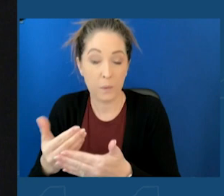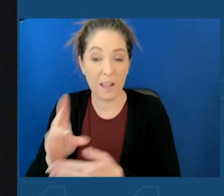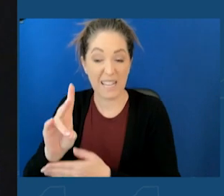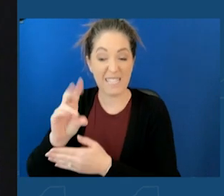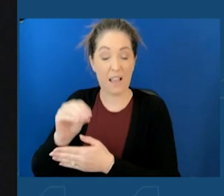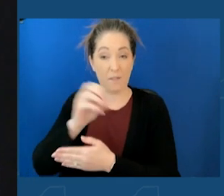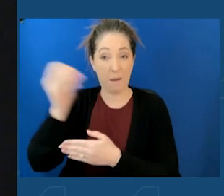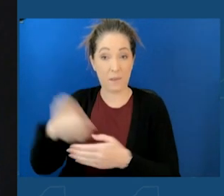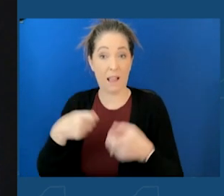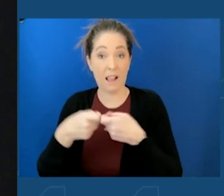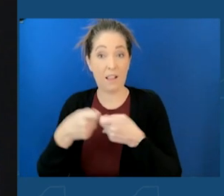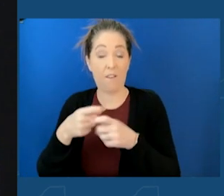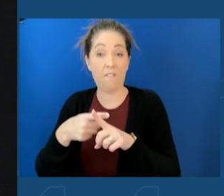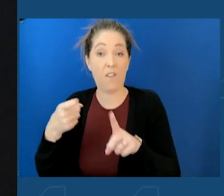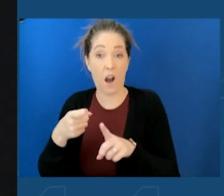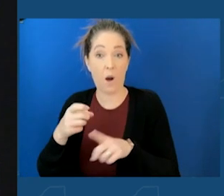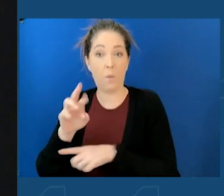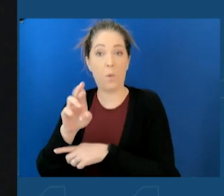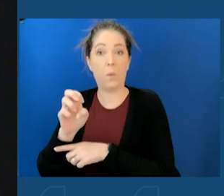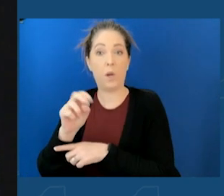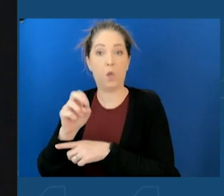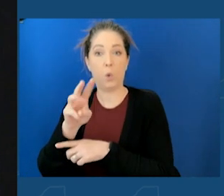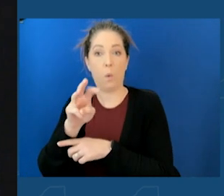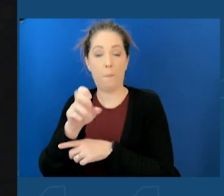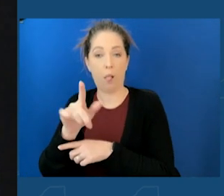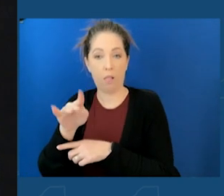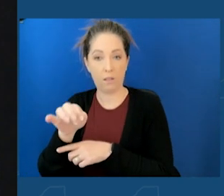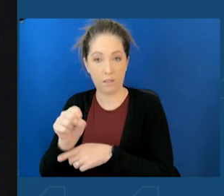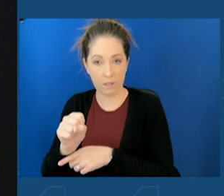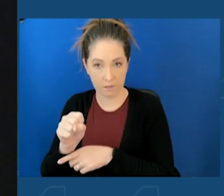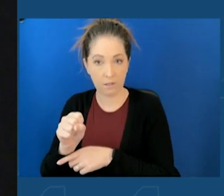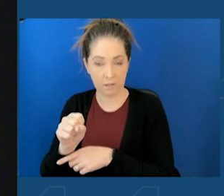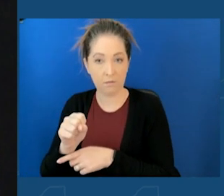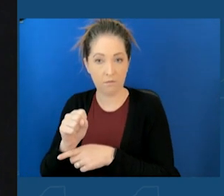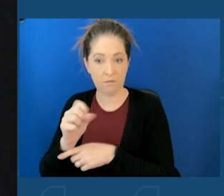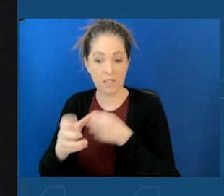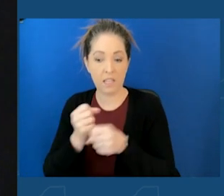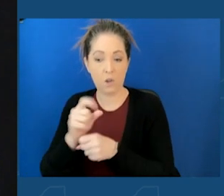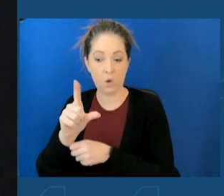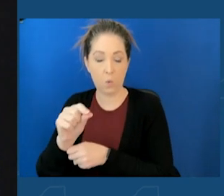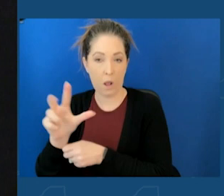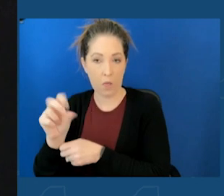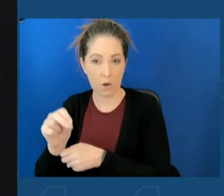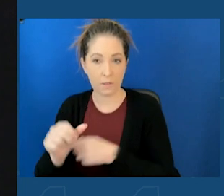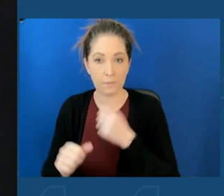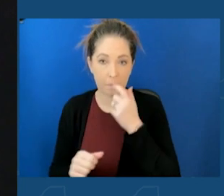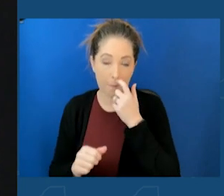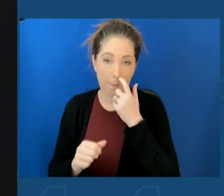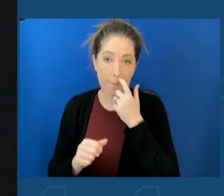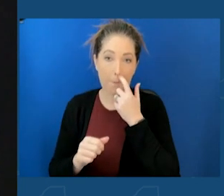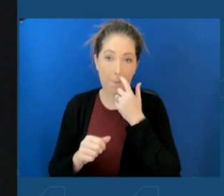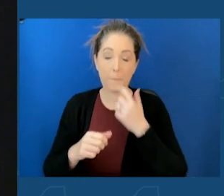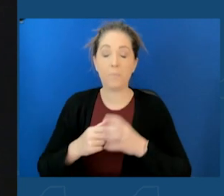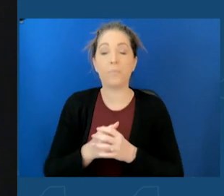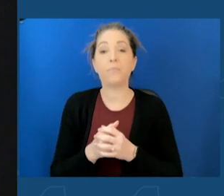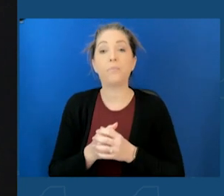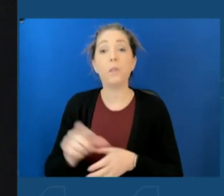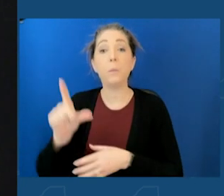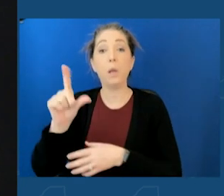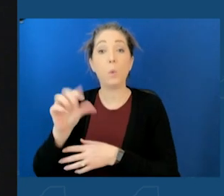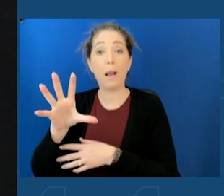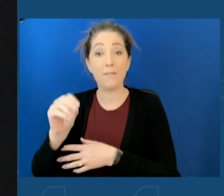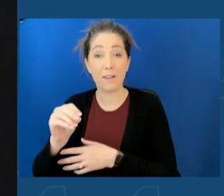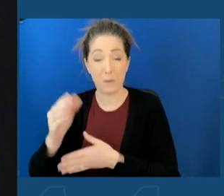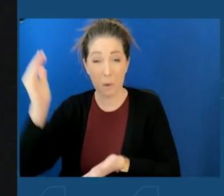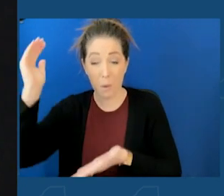electricity from renewables. 85% economy-wide emission reductions by 2050. I spent